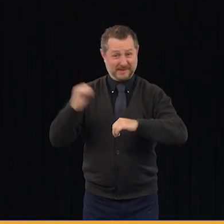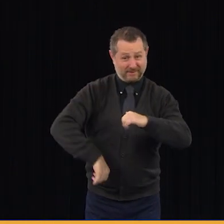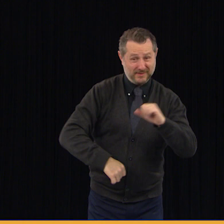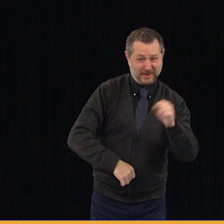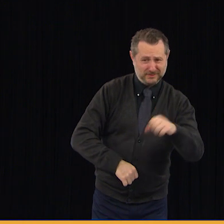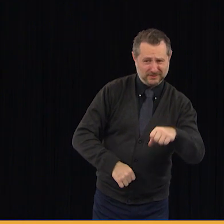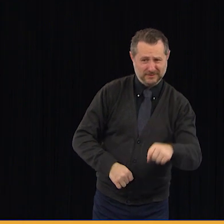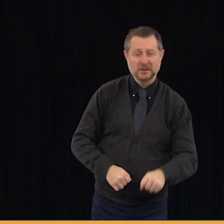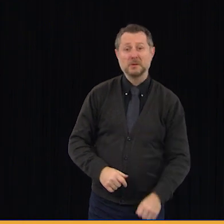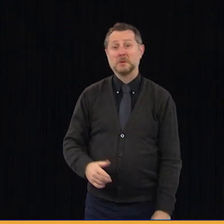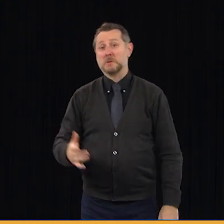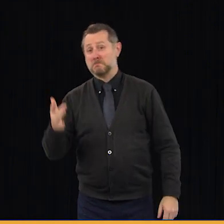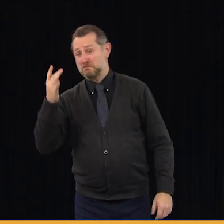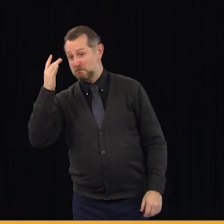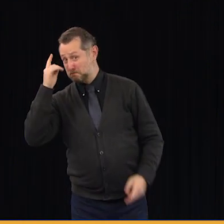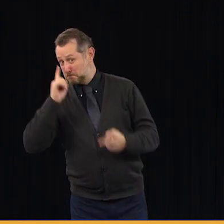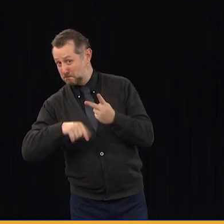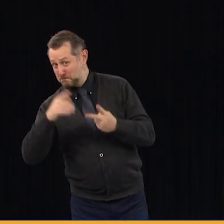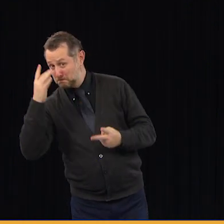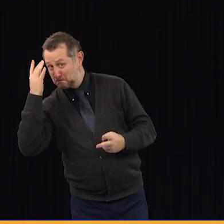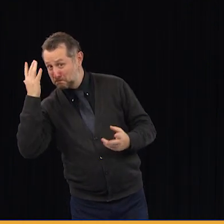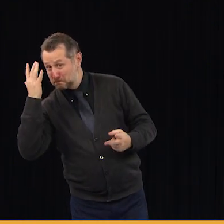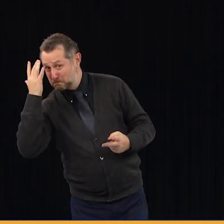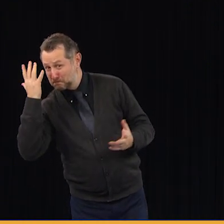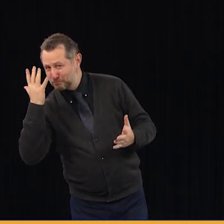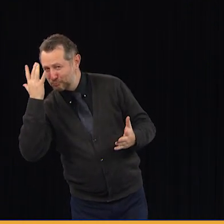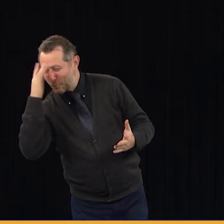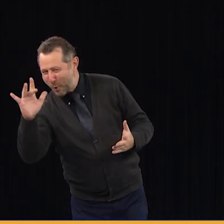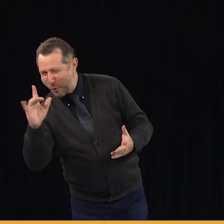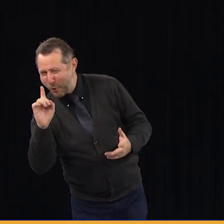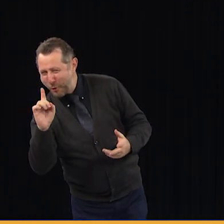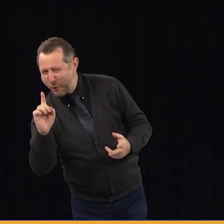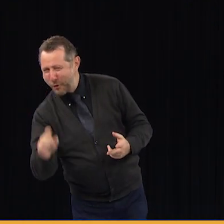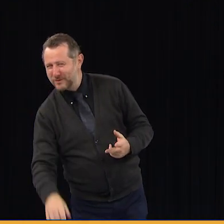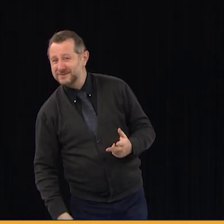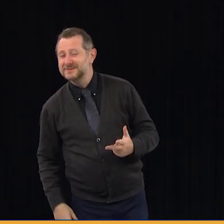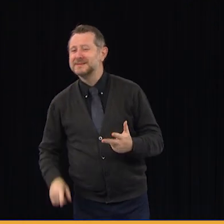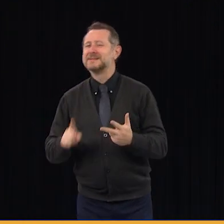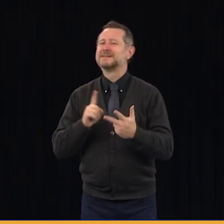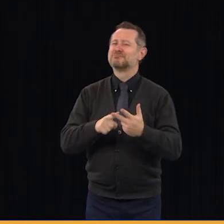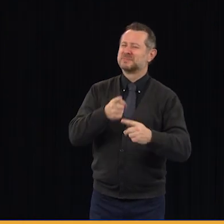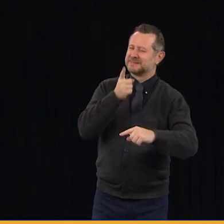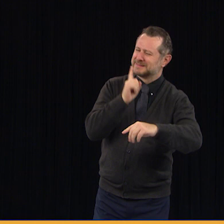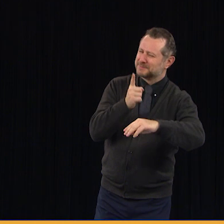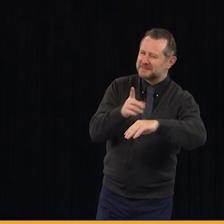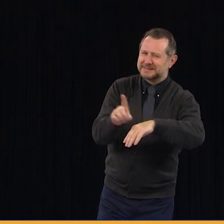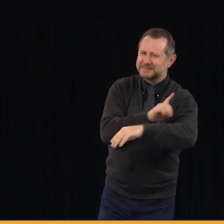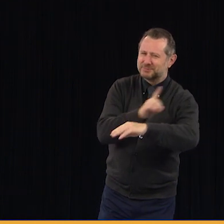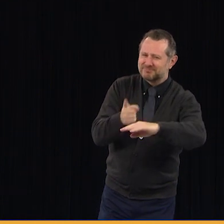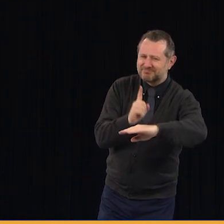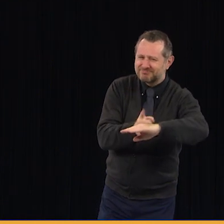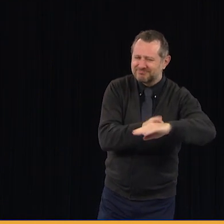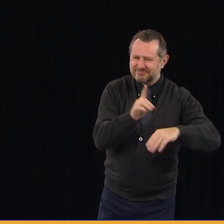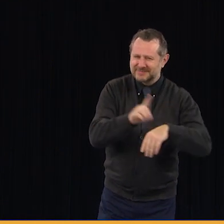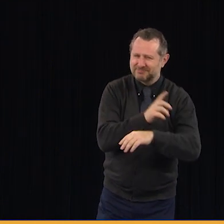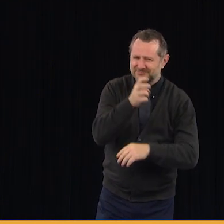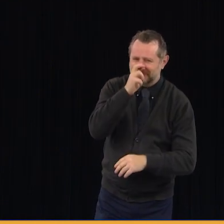we're tough, but tough means we're smart, we're disciplined, we're unified,